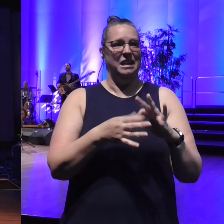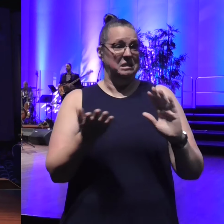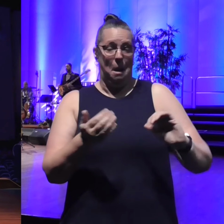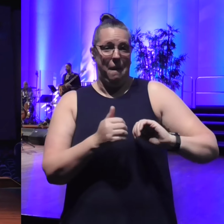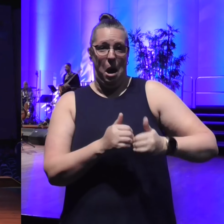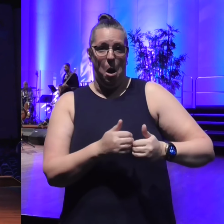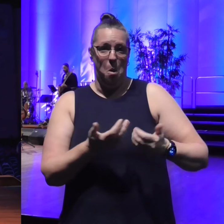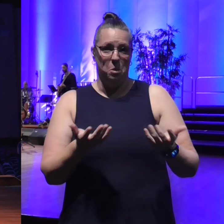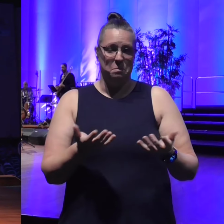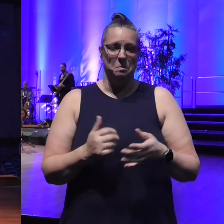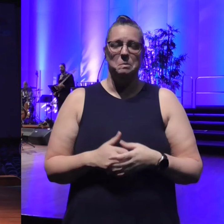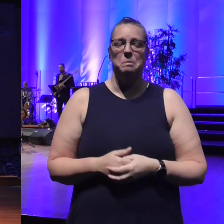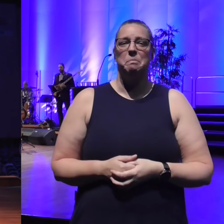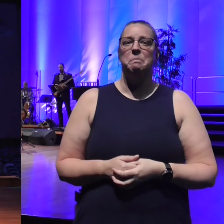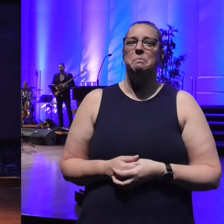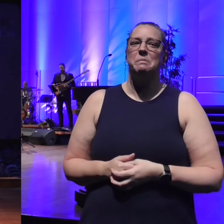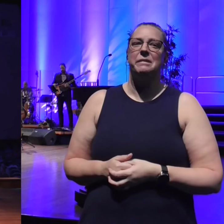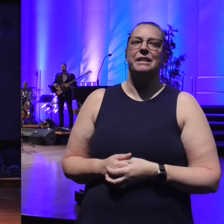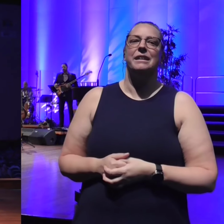somehow.